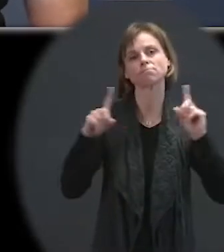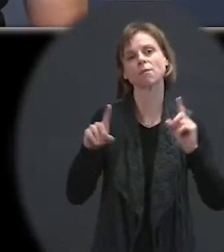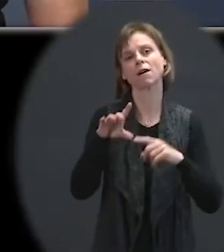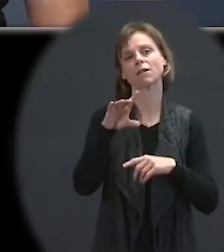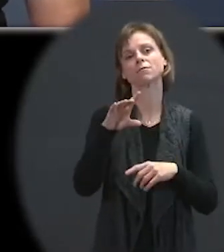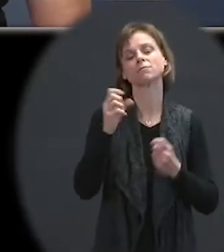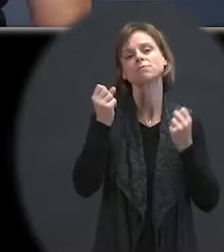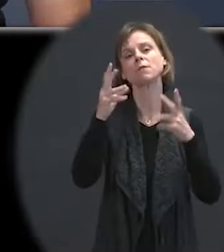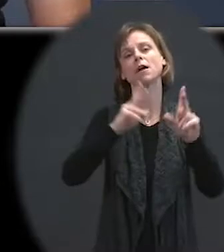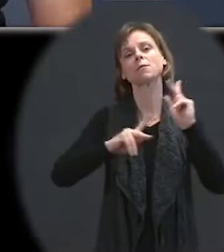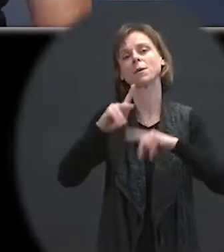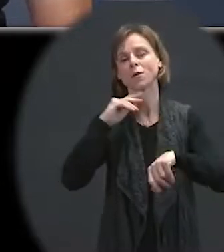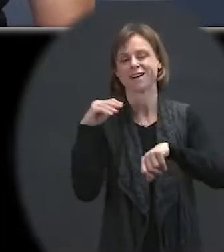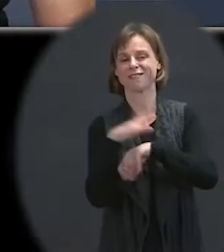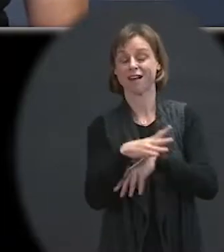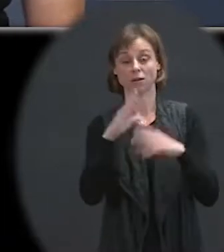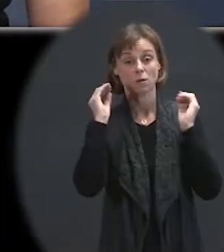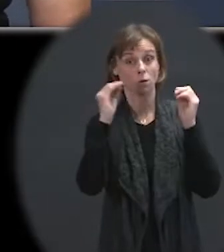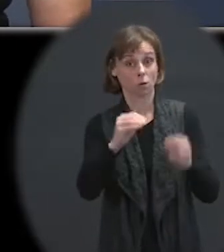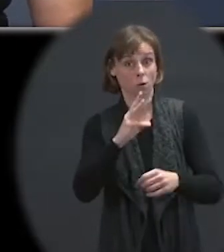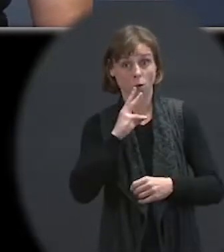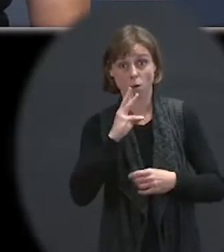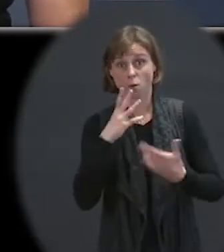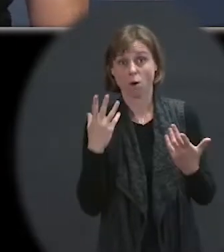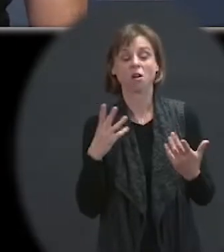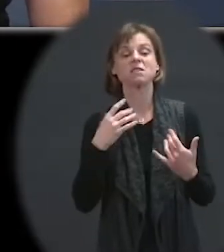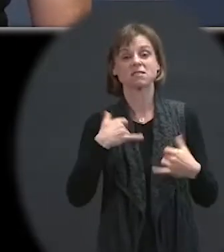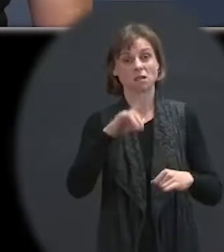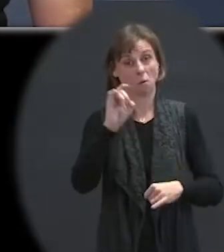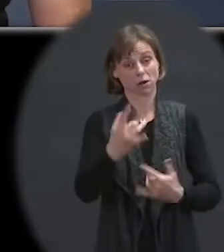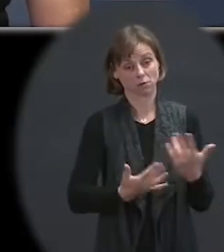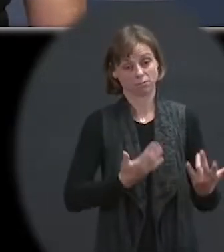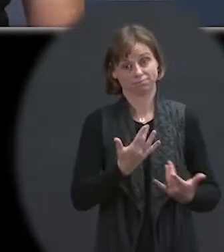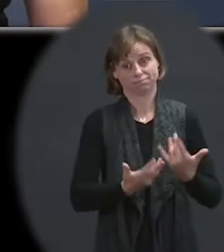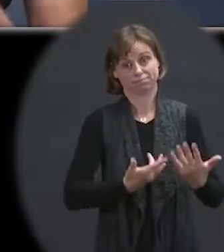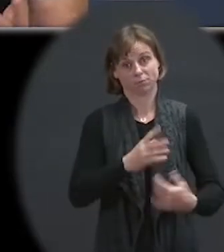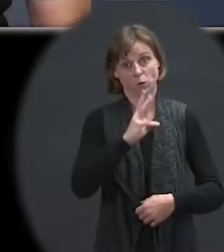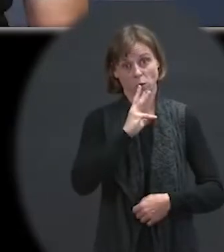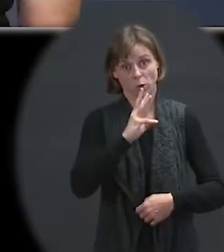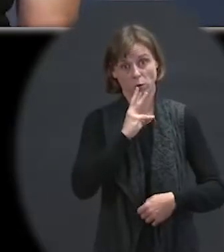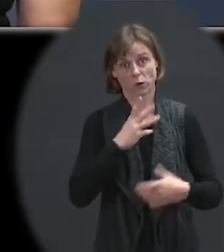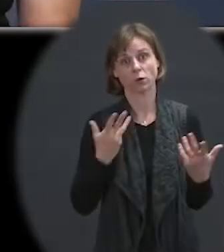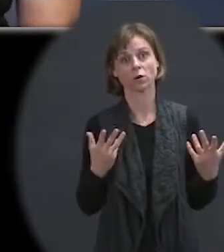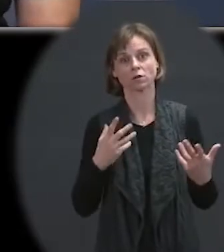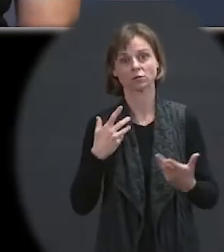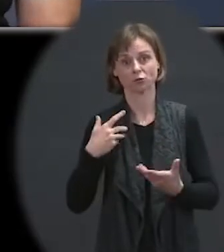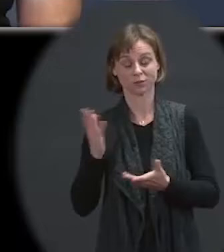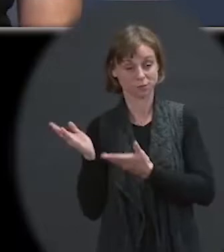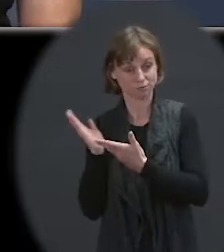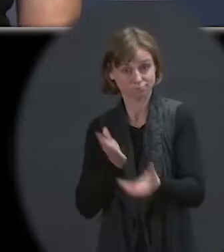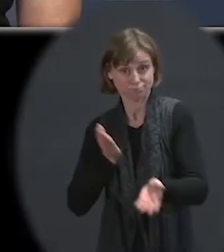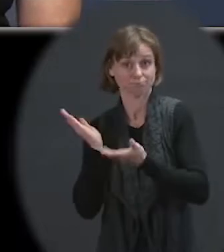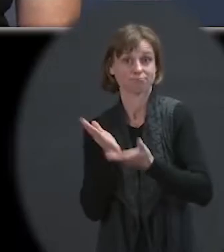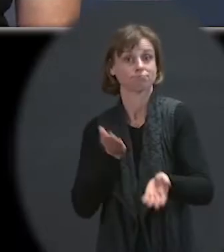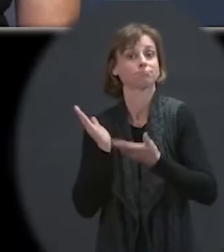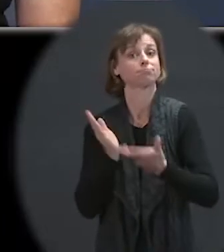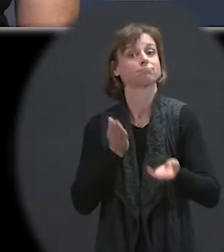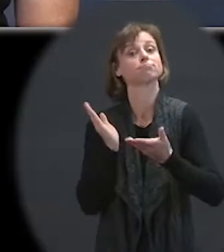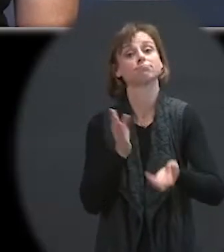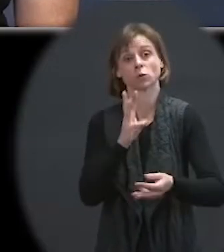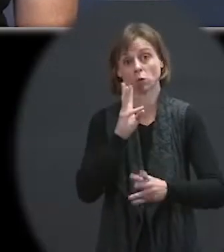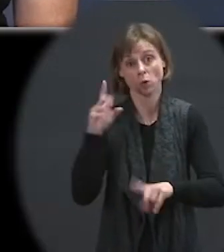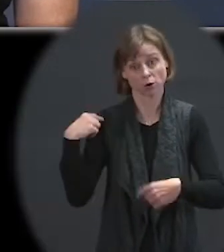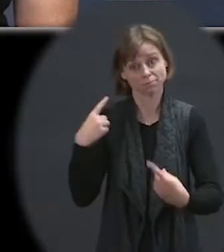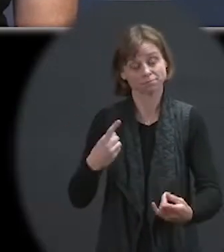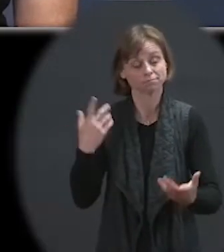system outages and remain under boil water notices. Over 9 million liters of water have been delivered or are en route. There are over 200